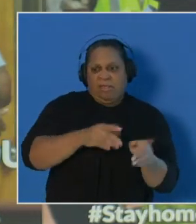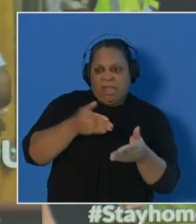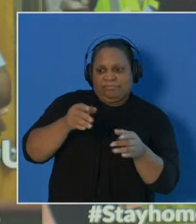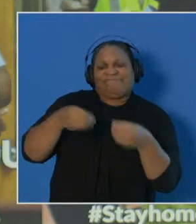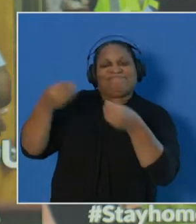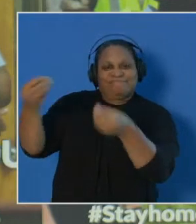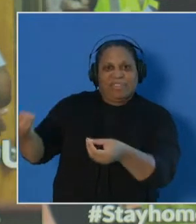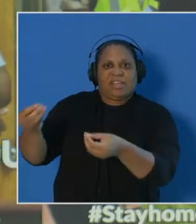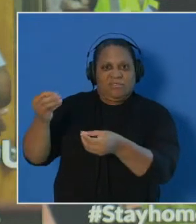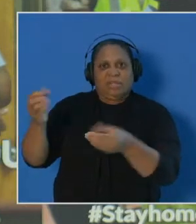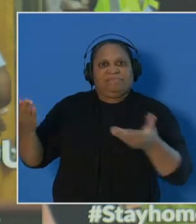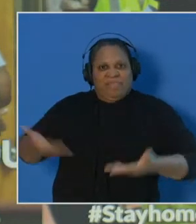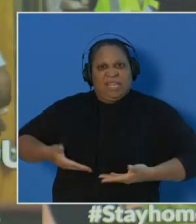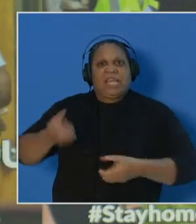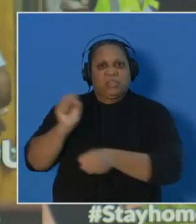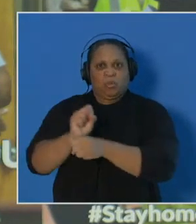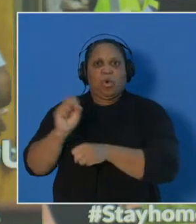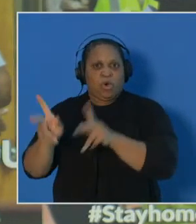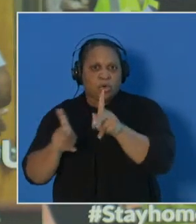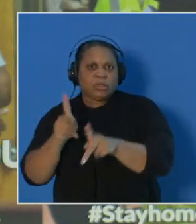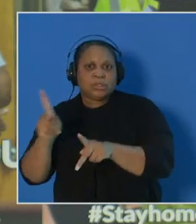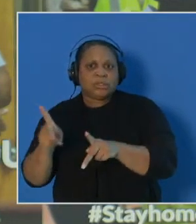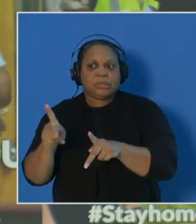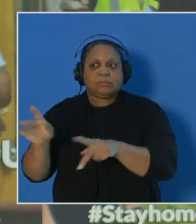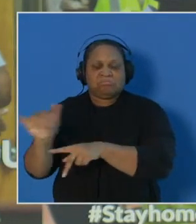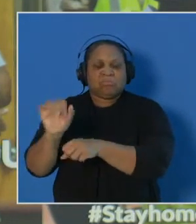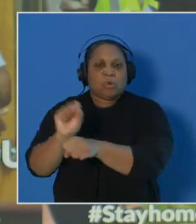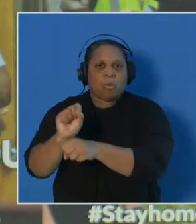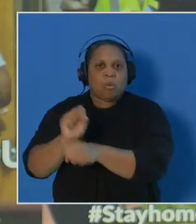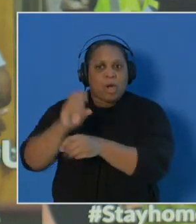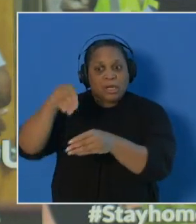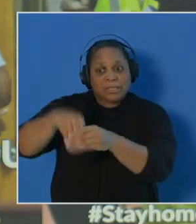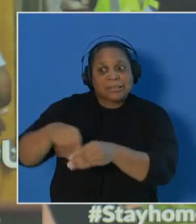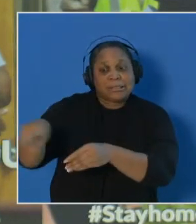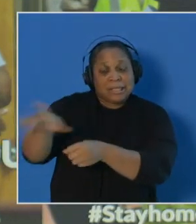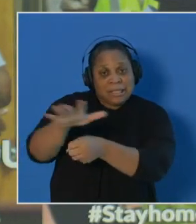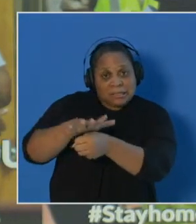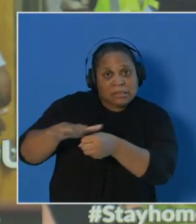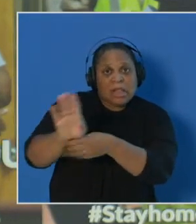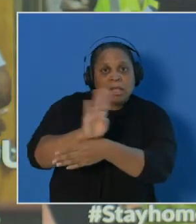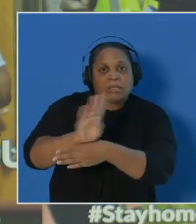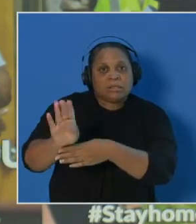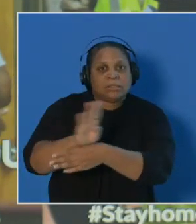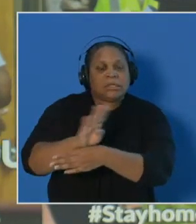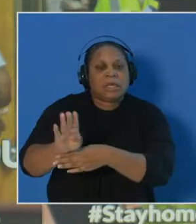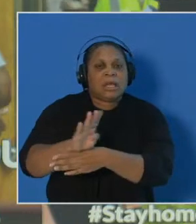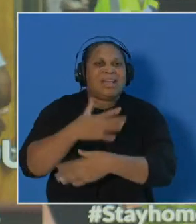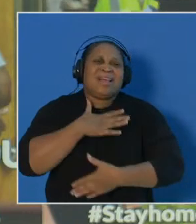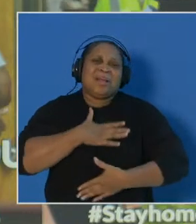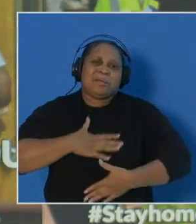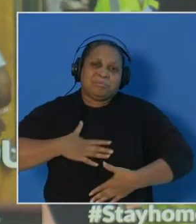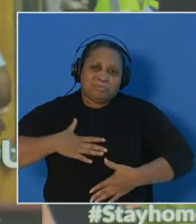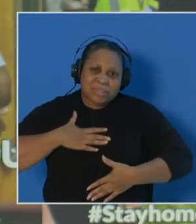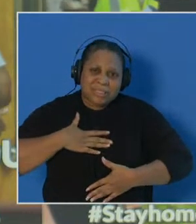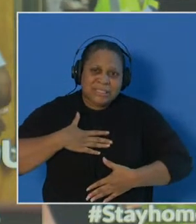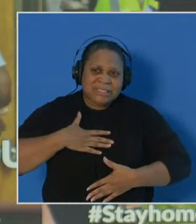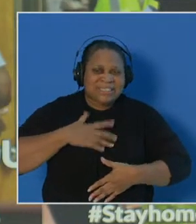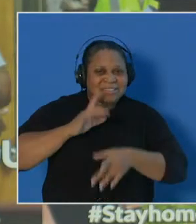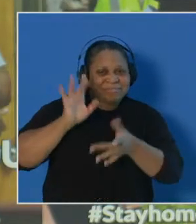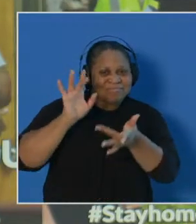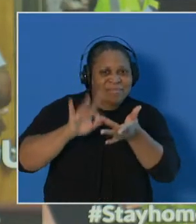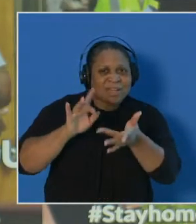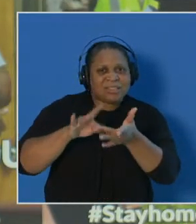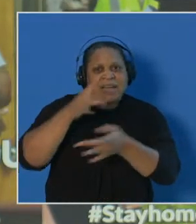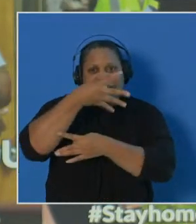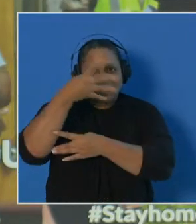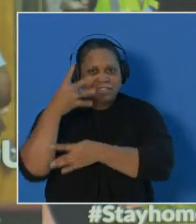guest workers to work inside the same establishment, inside of these particular jobs, please contact the immigration hotline.